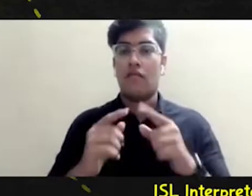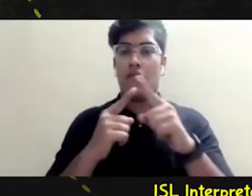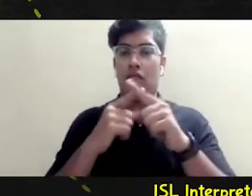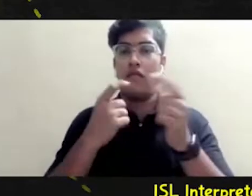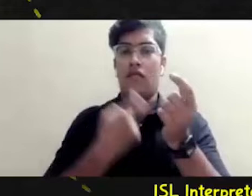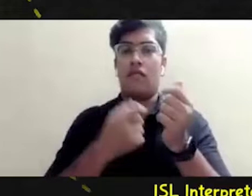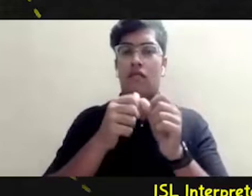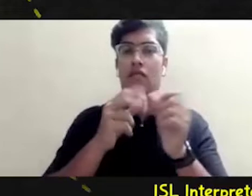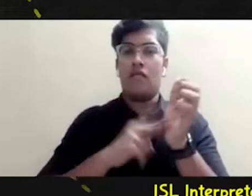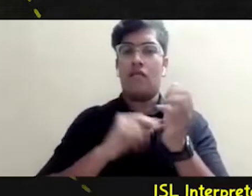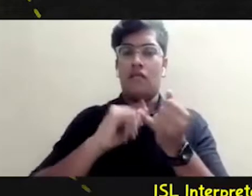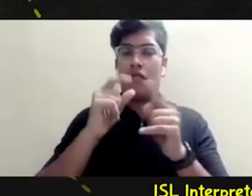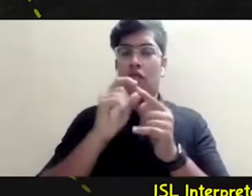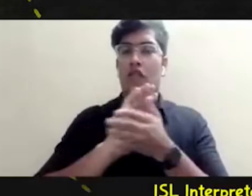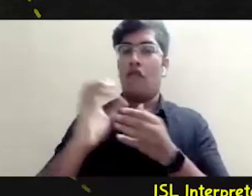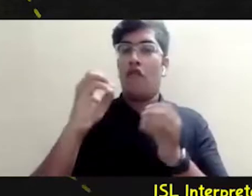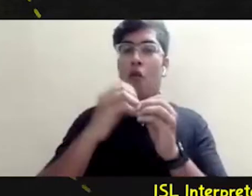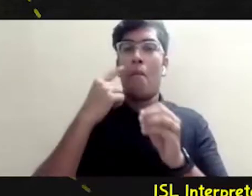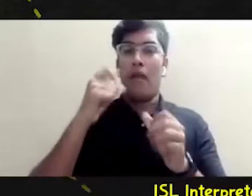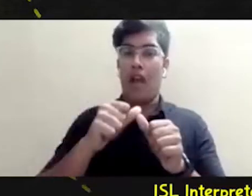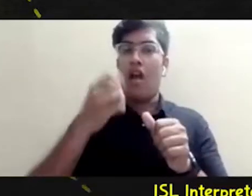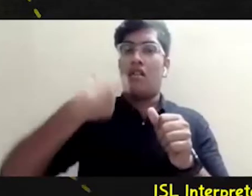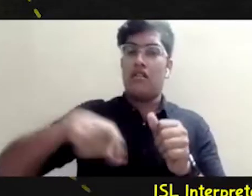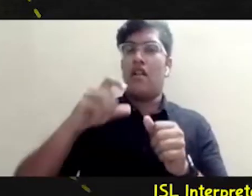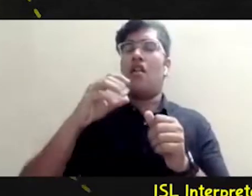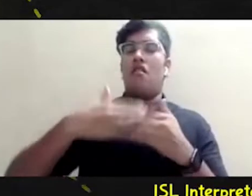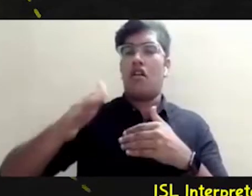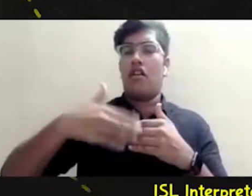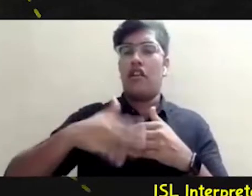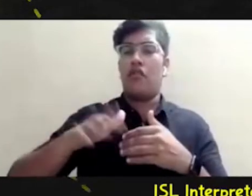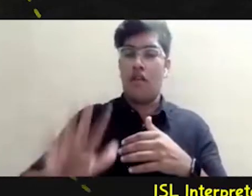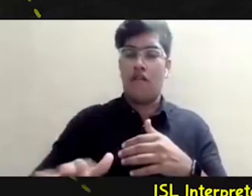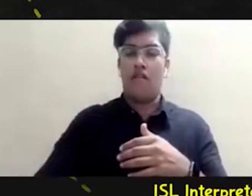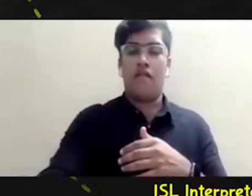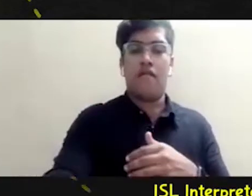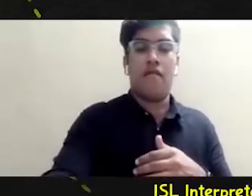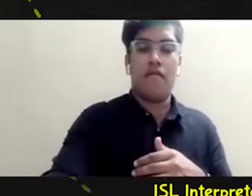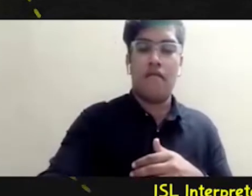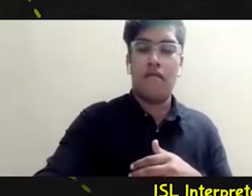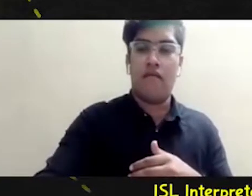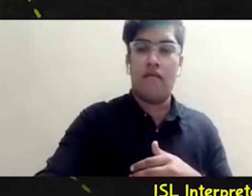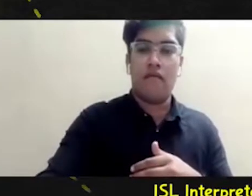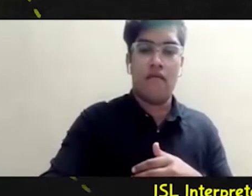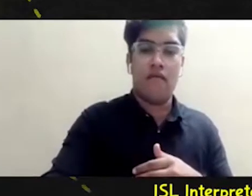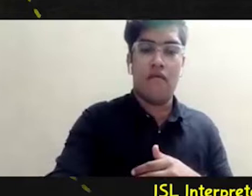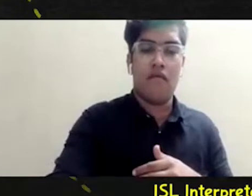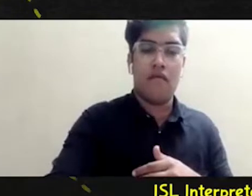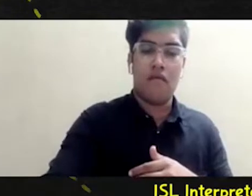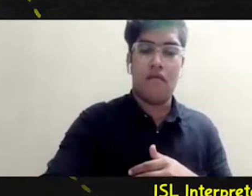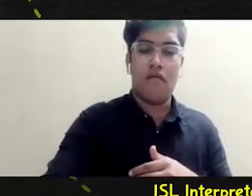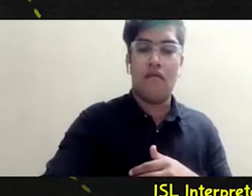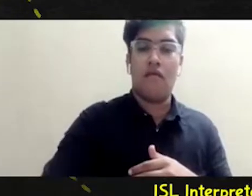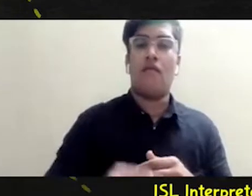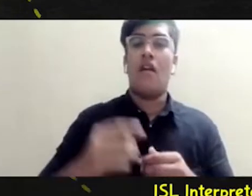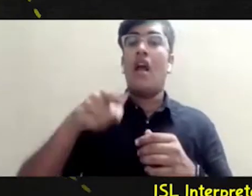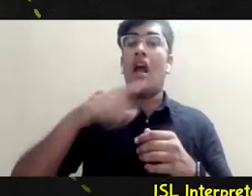the country. It doesn't matter that homosexuality has been decriminalized. Yes, it matters, but in real life, how